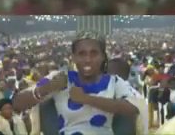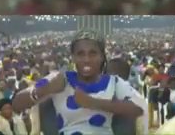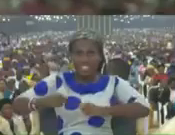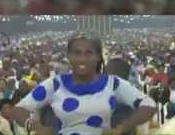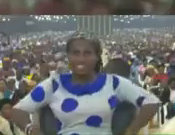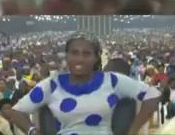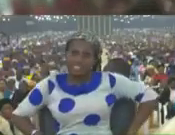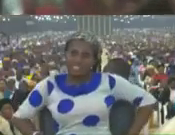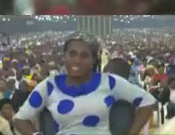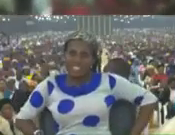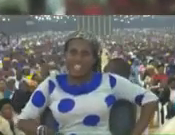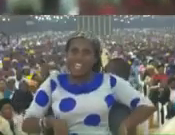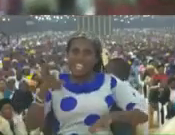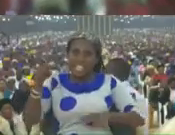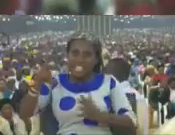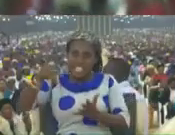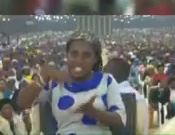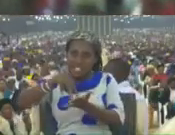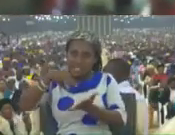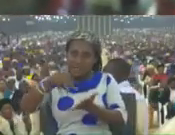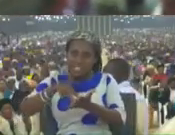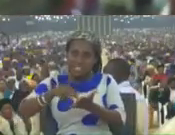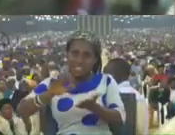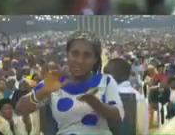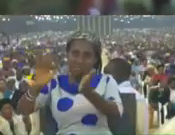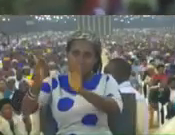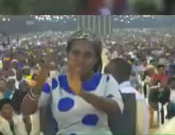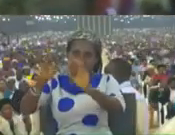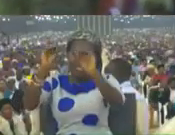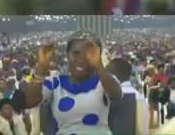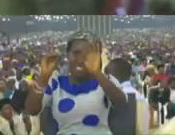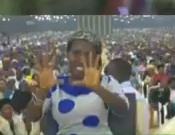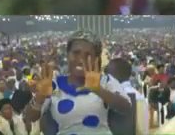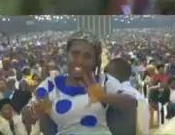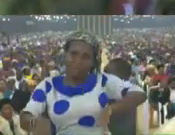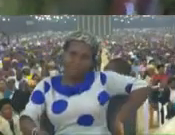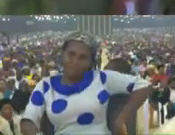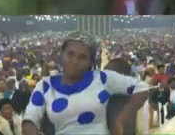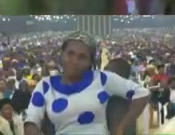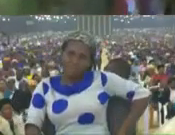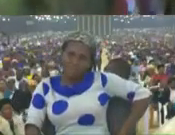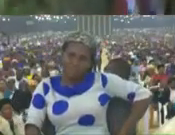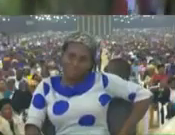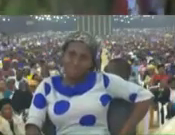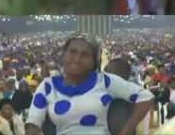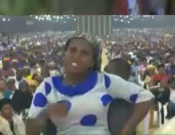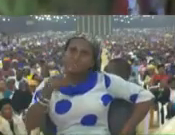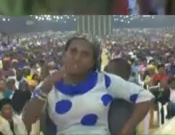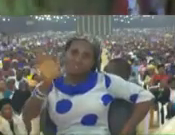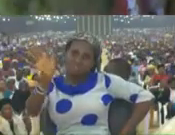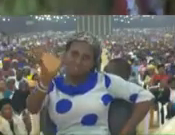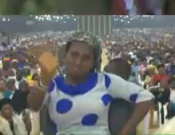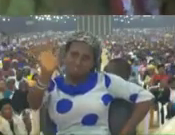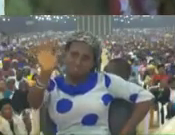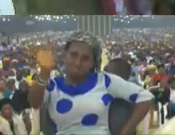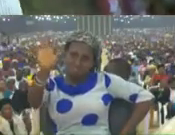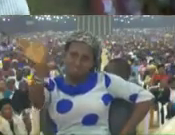He stood before his teacher. I said, hello.